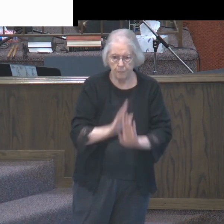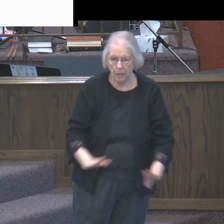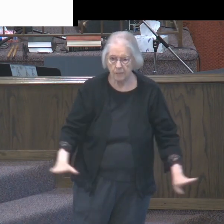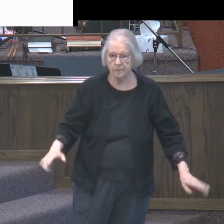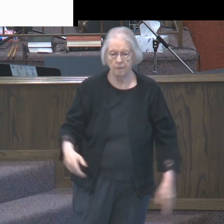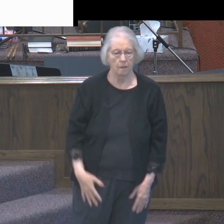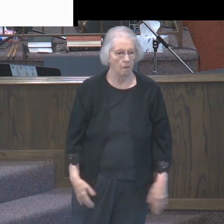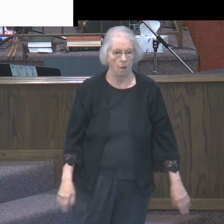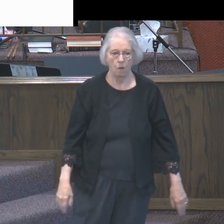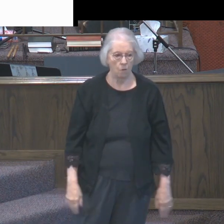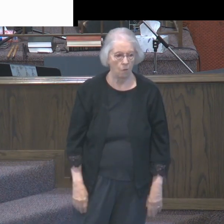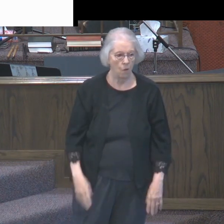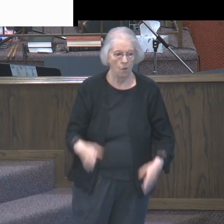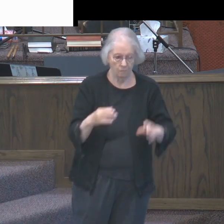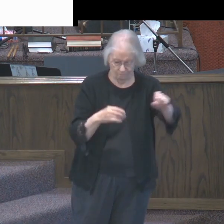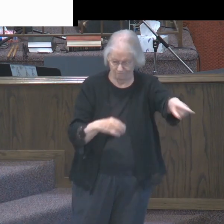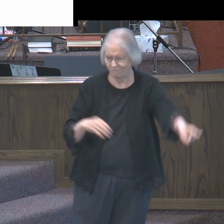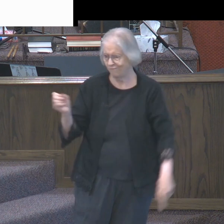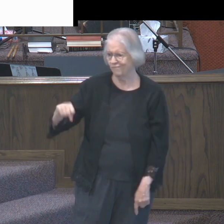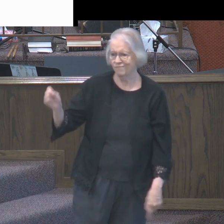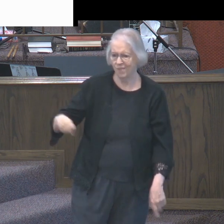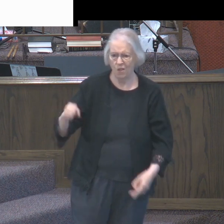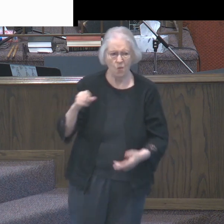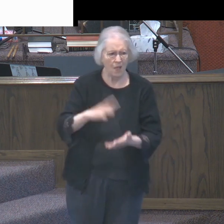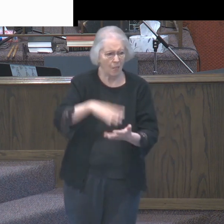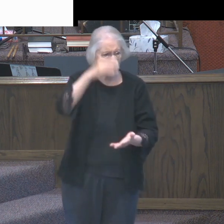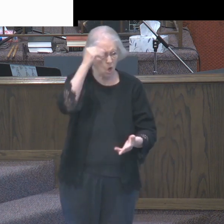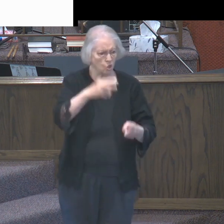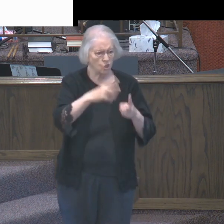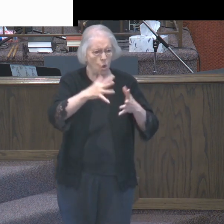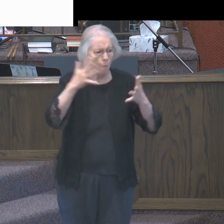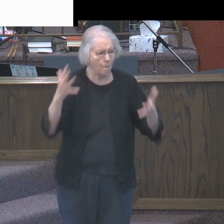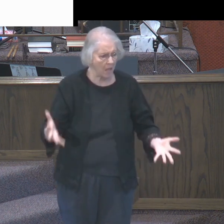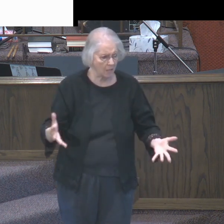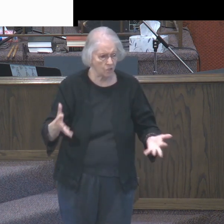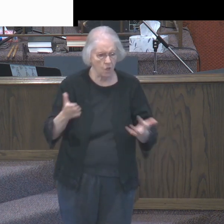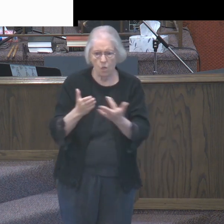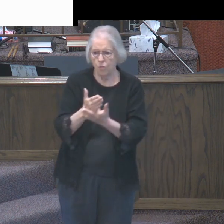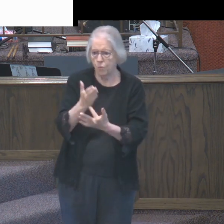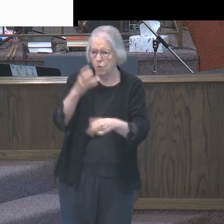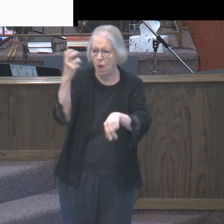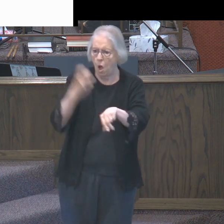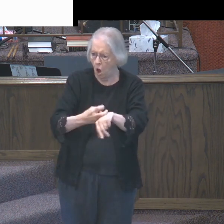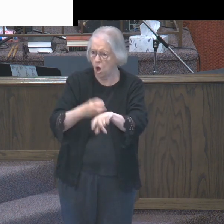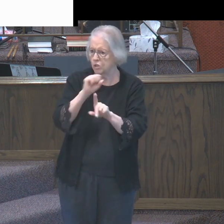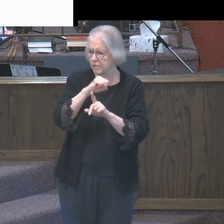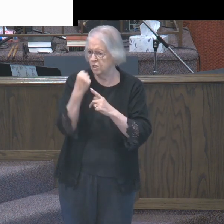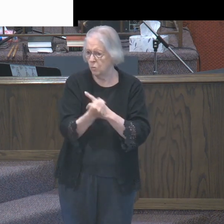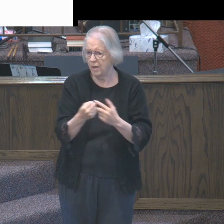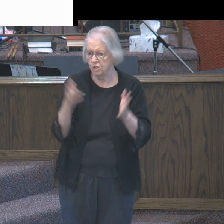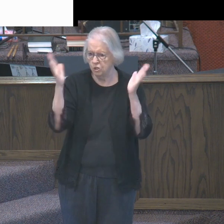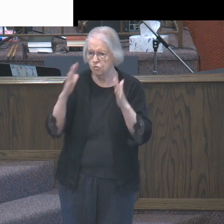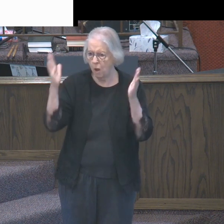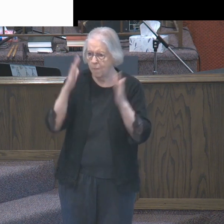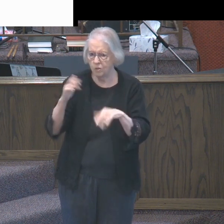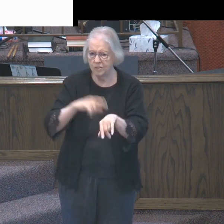hope. You see, what God really knows that I need is hope.